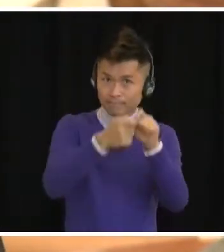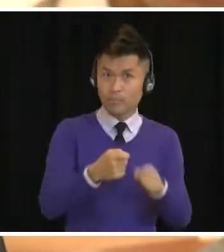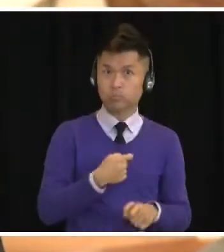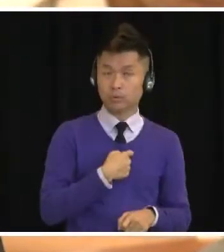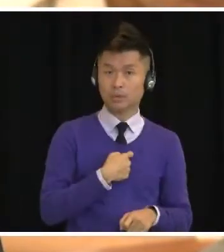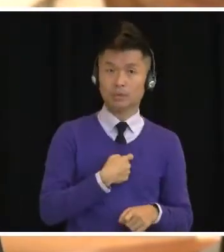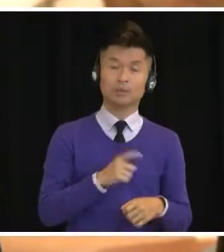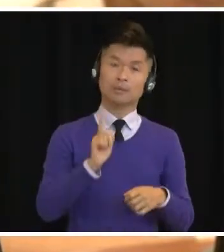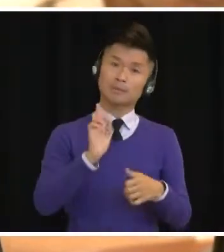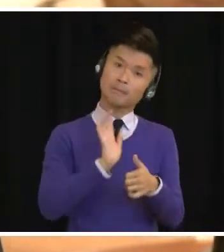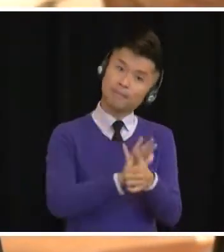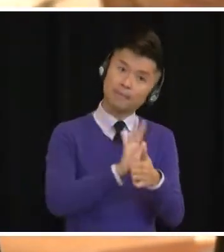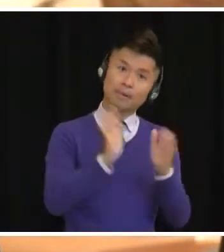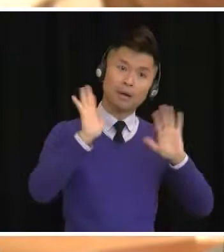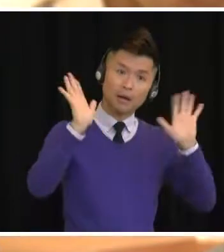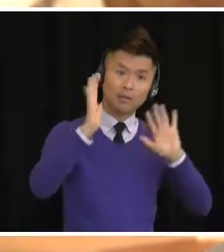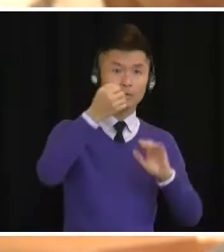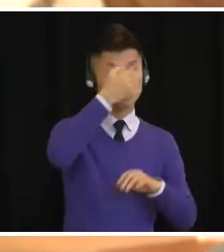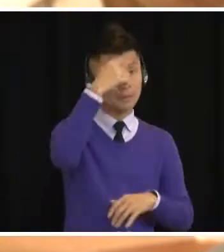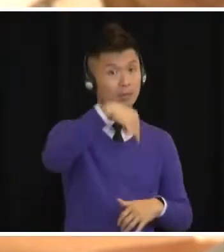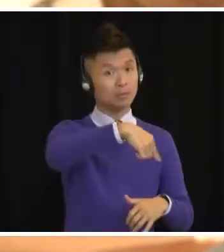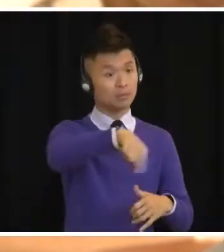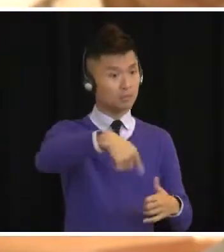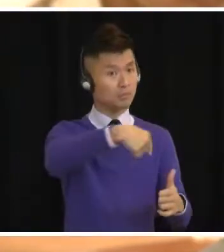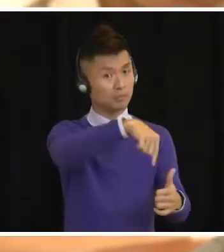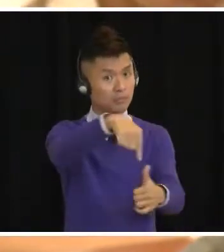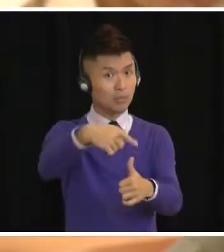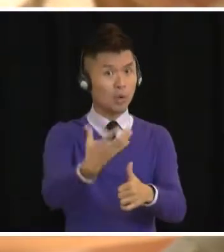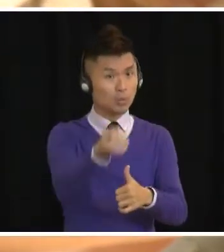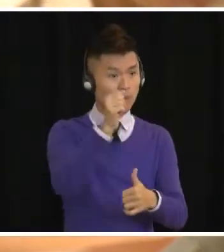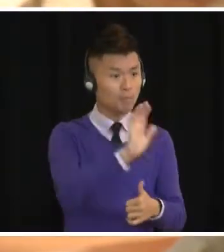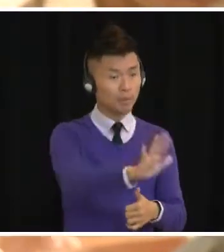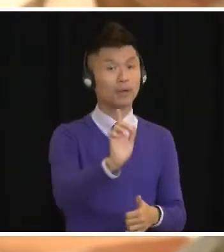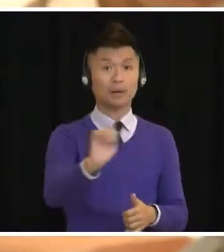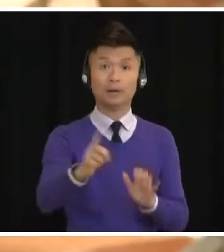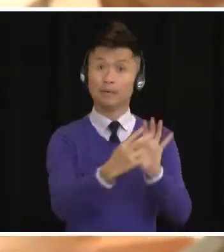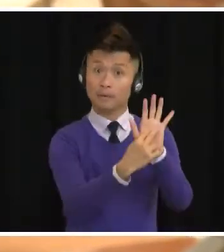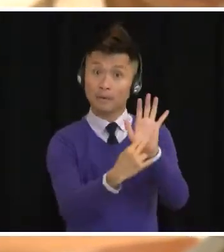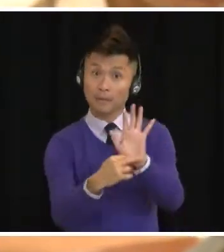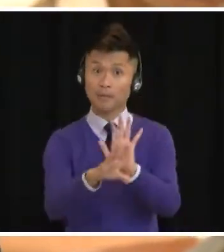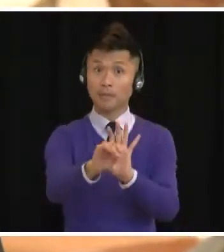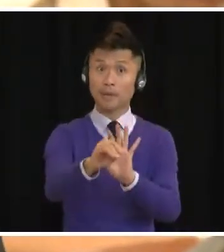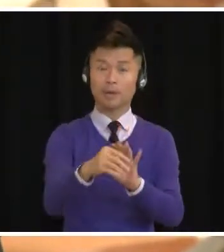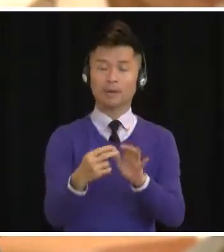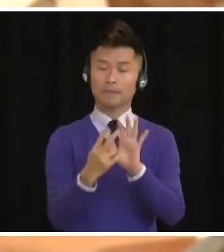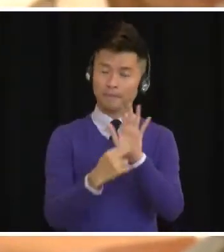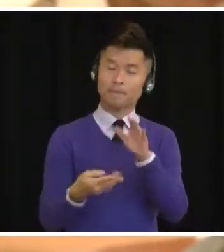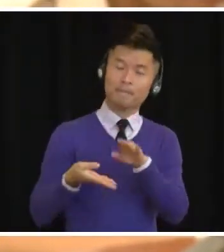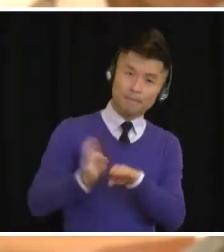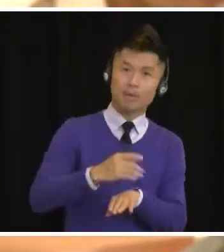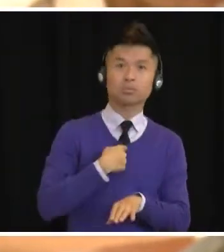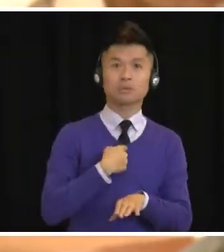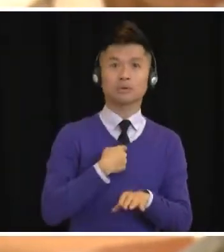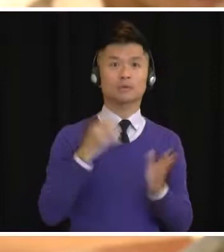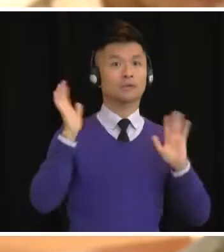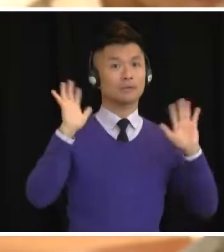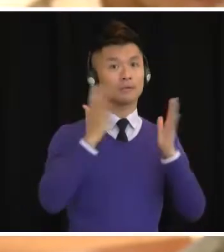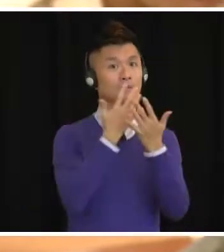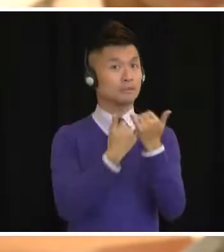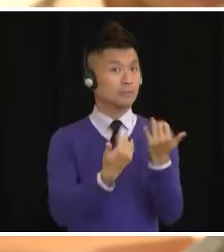of Education, please clarify as to how you can truly let children understand what their rights